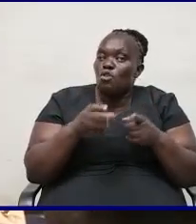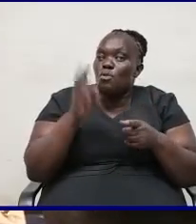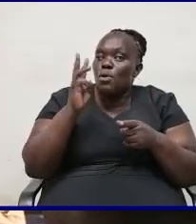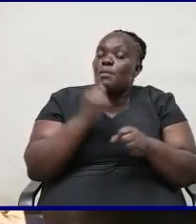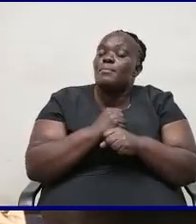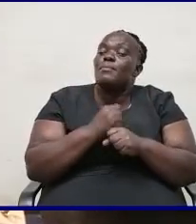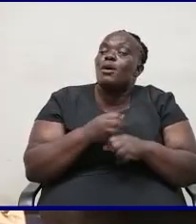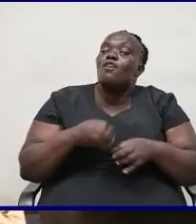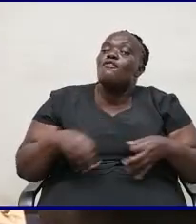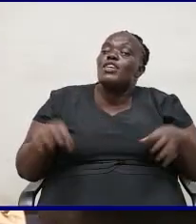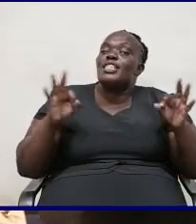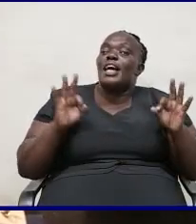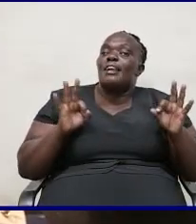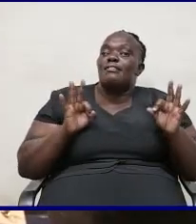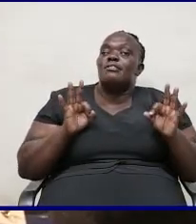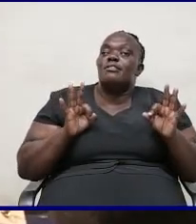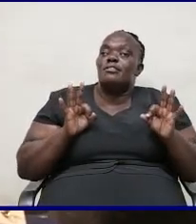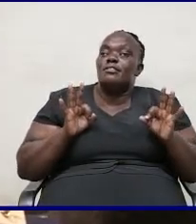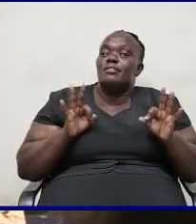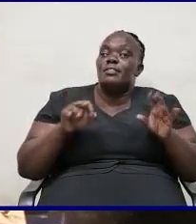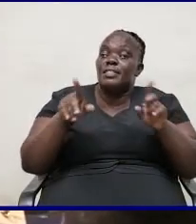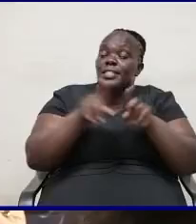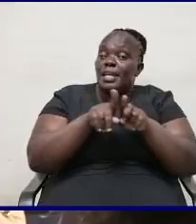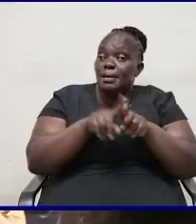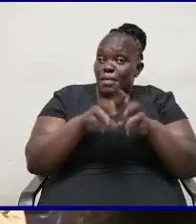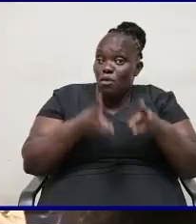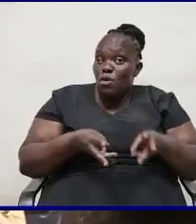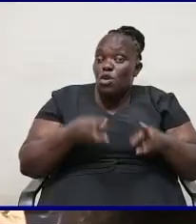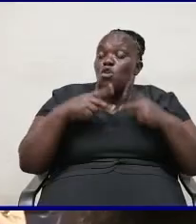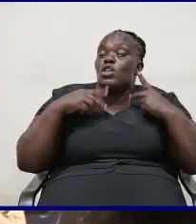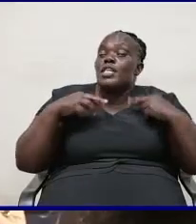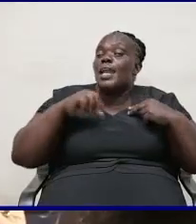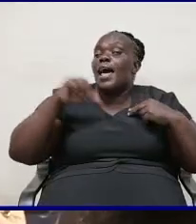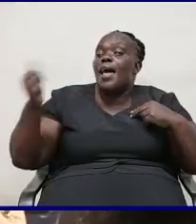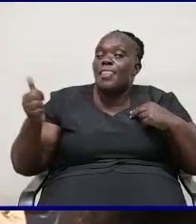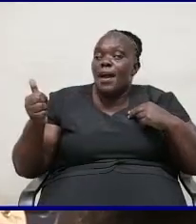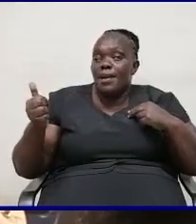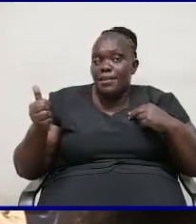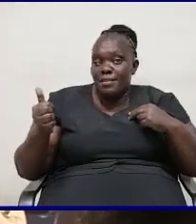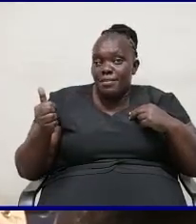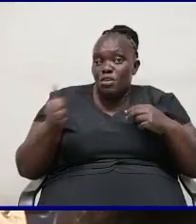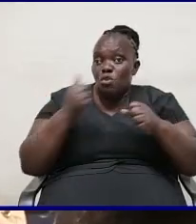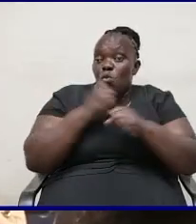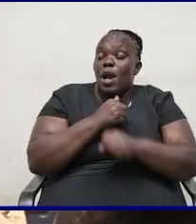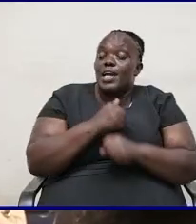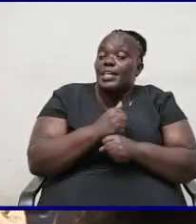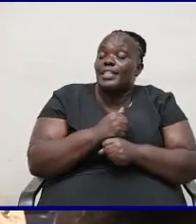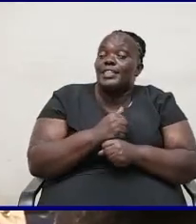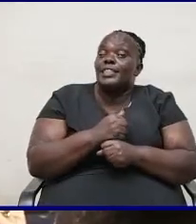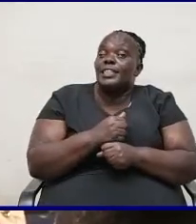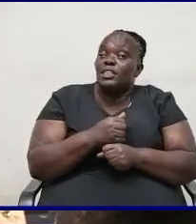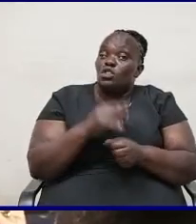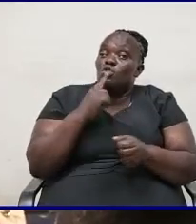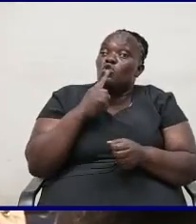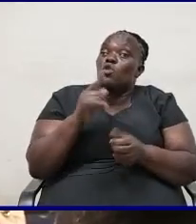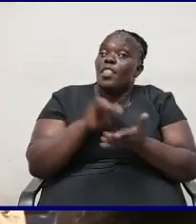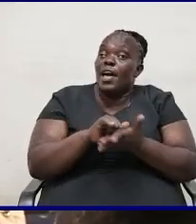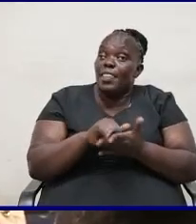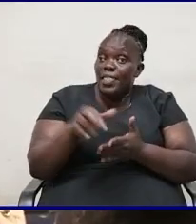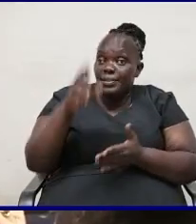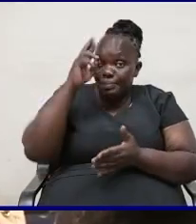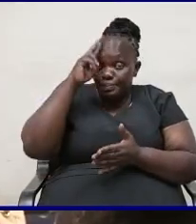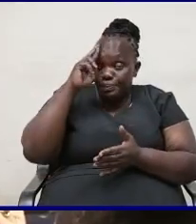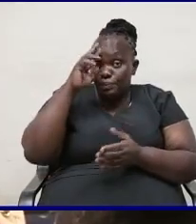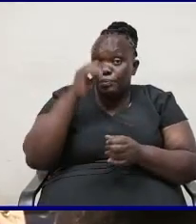be operating officially. Okay. Just like the way the hotels and the other facilities are operating. Right, yeah. So that the reason why that